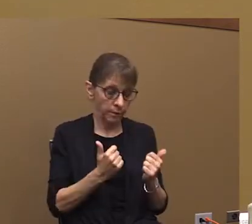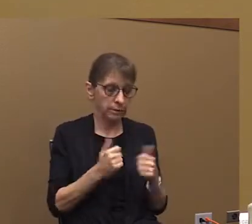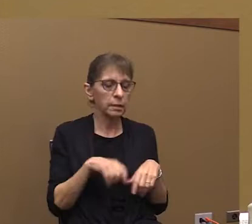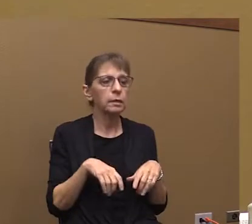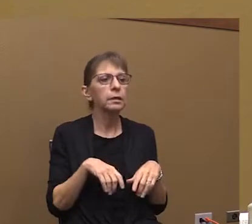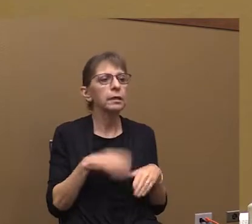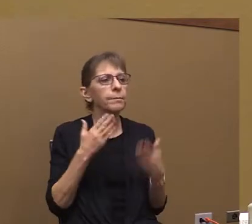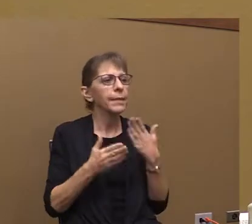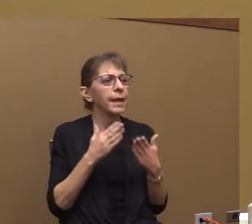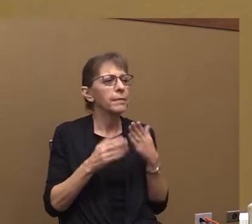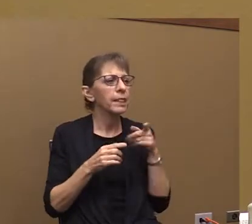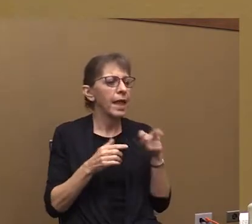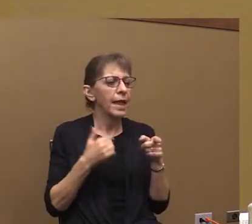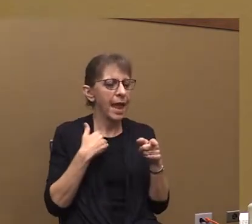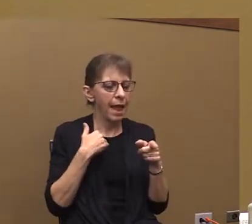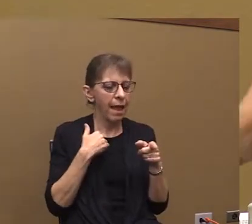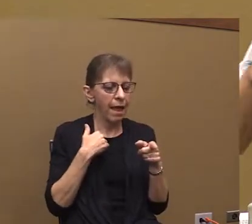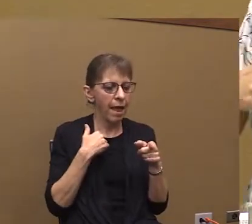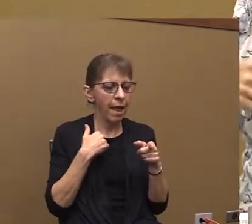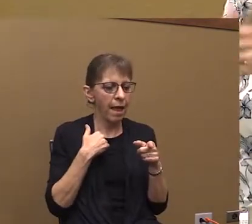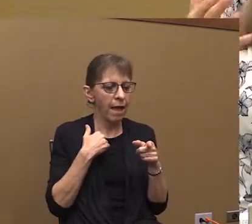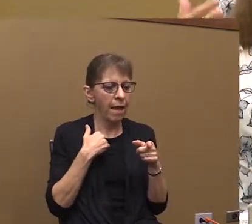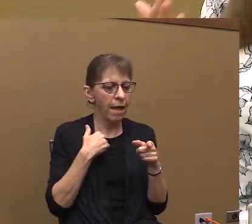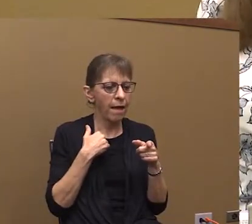to think about what happens with